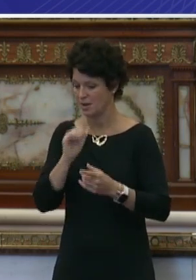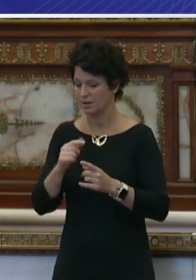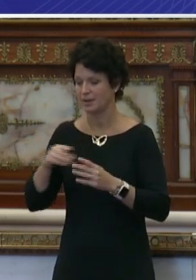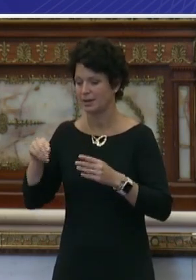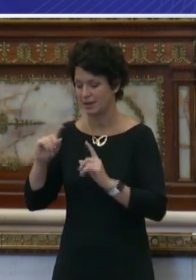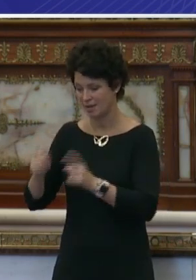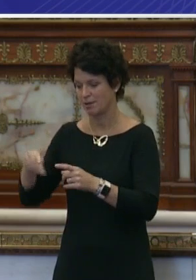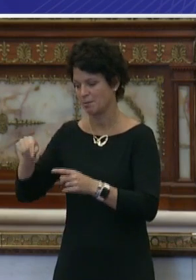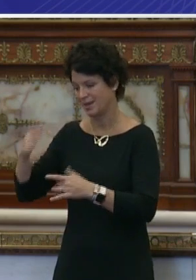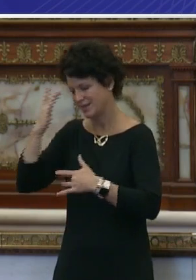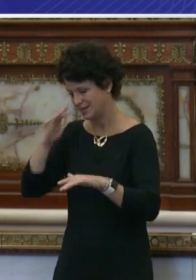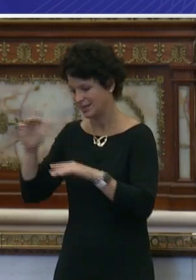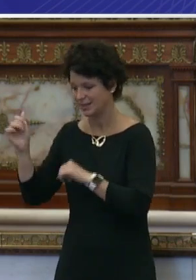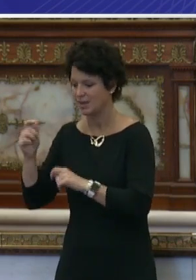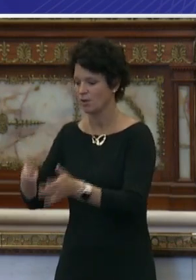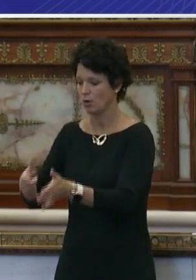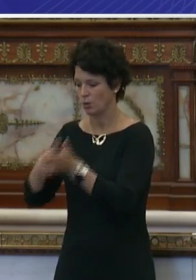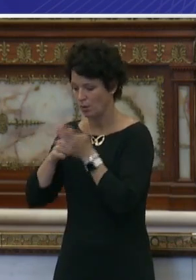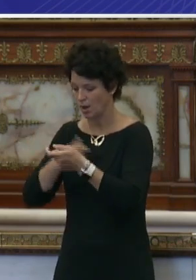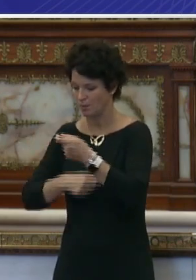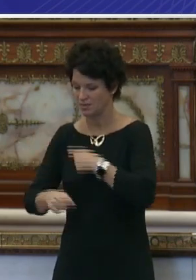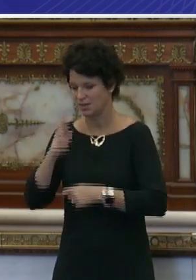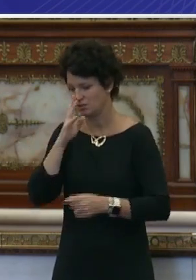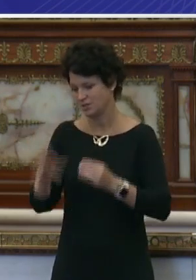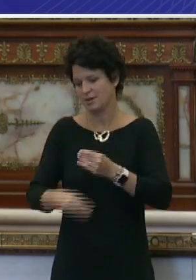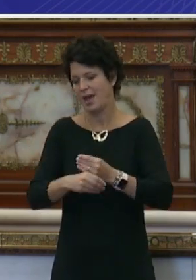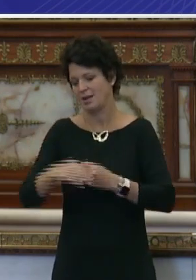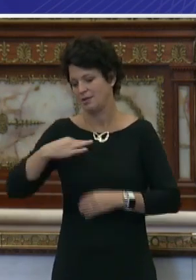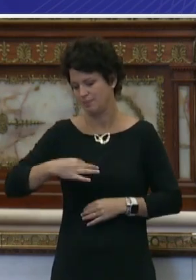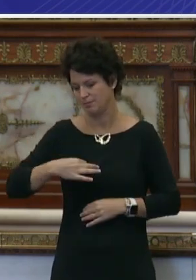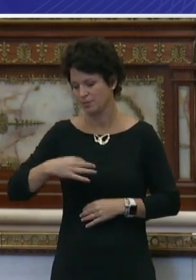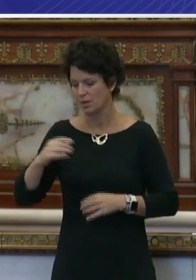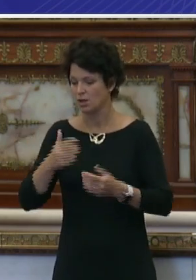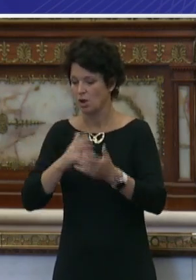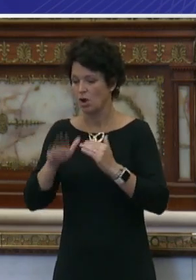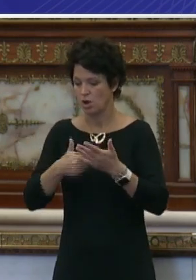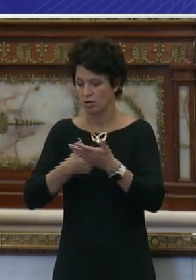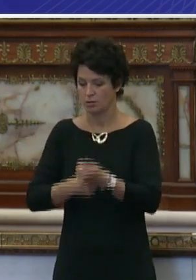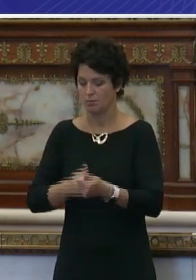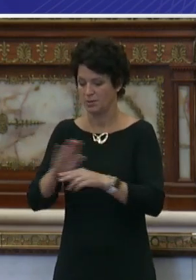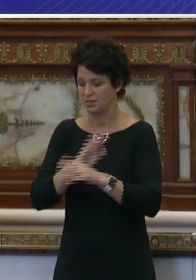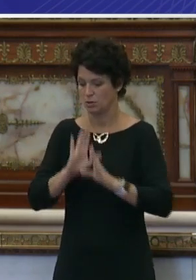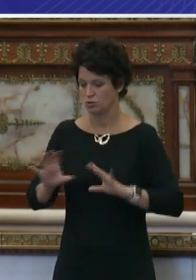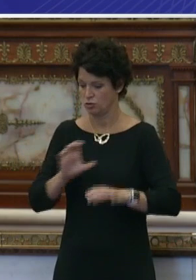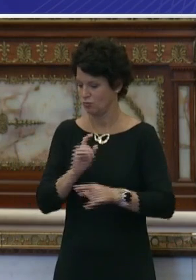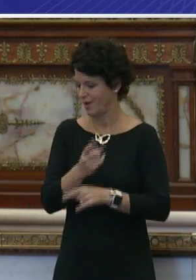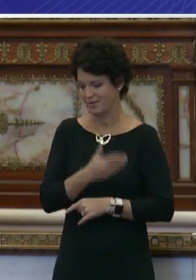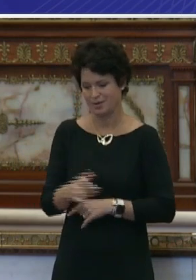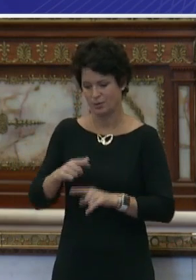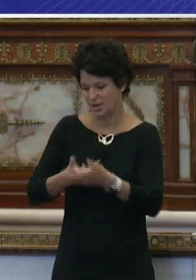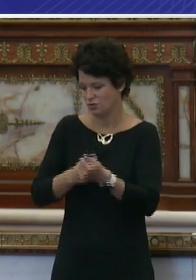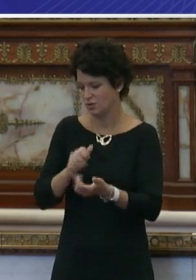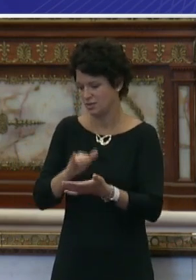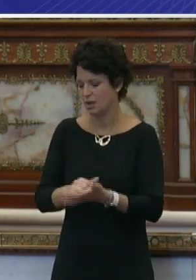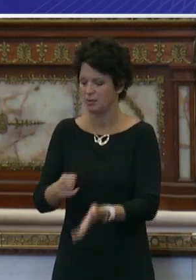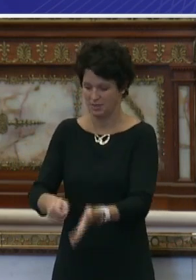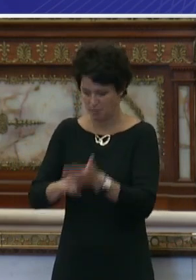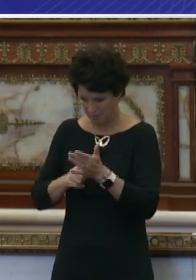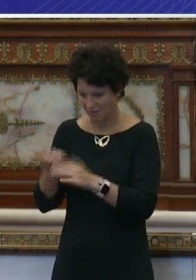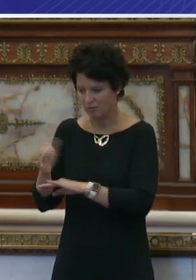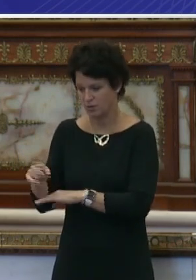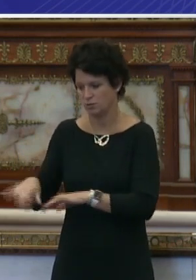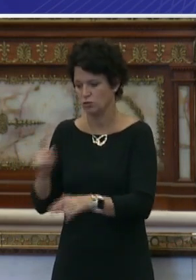leave, making a requirement rather than a benevolent act. We can't trust all business owners to do the right thing. We need to mandate that they do the right thing in the